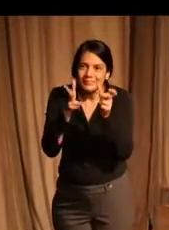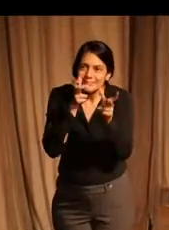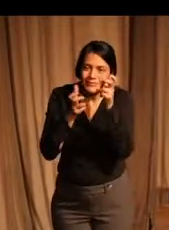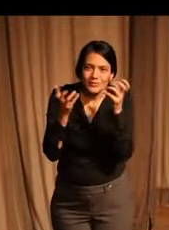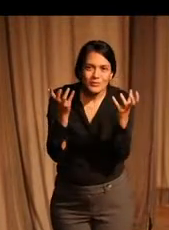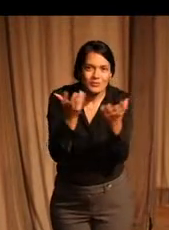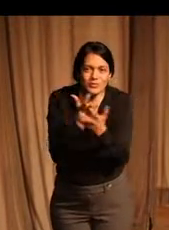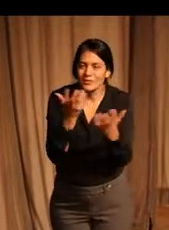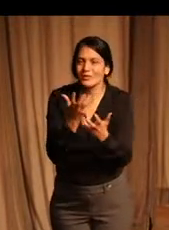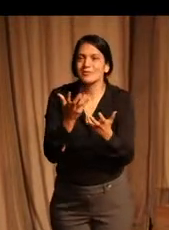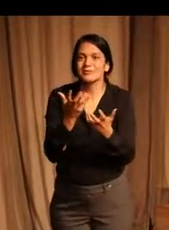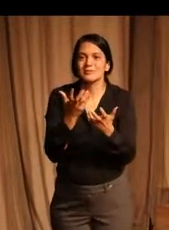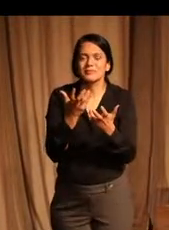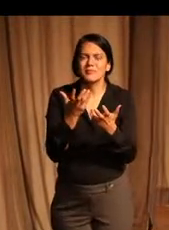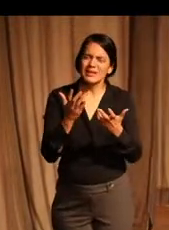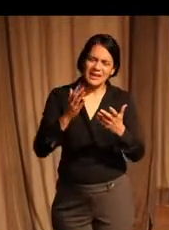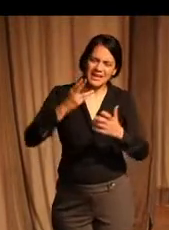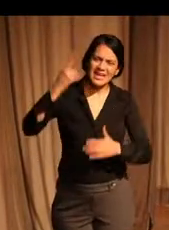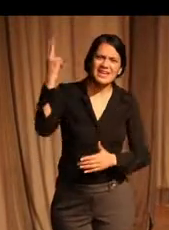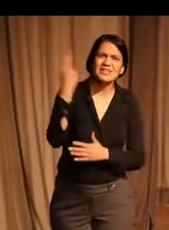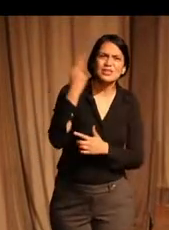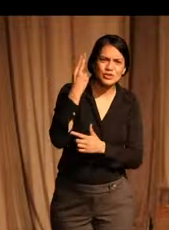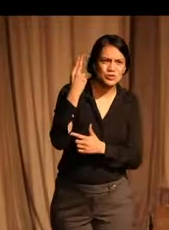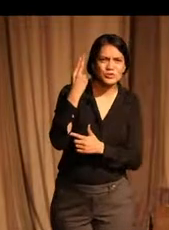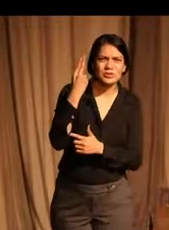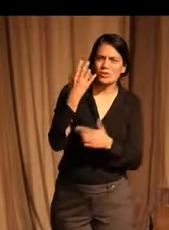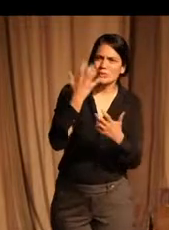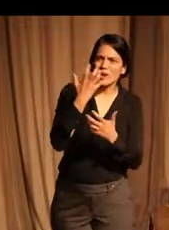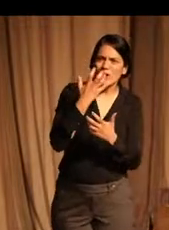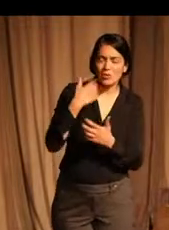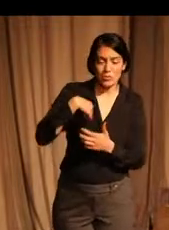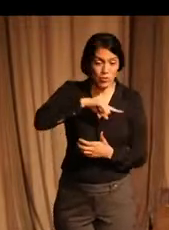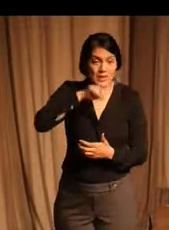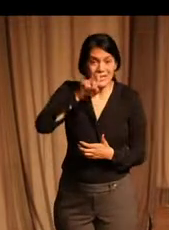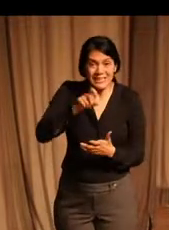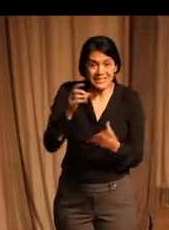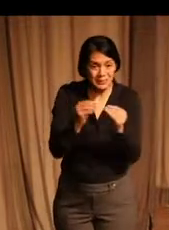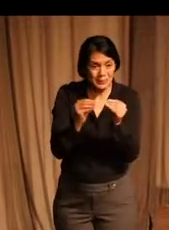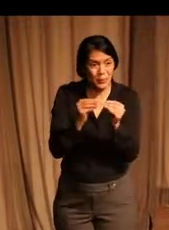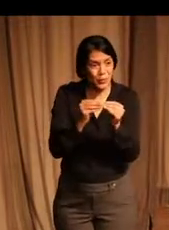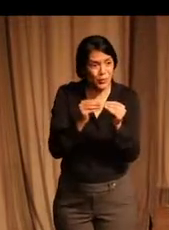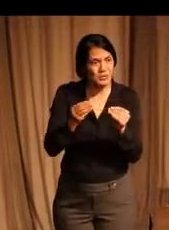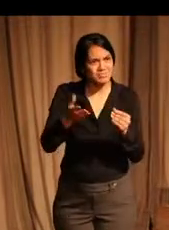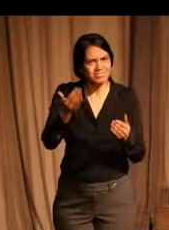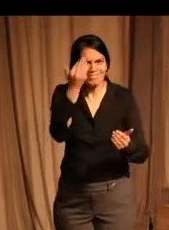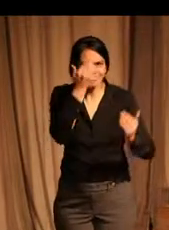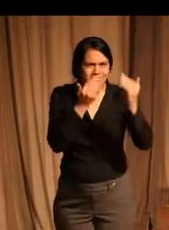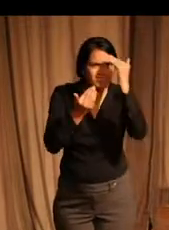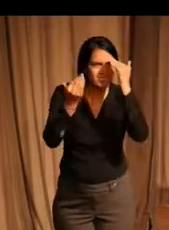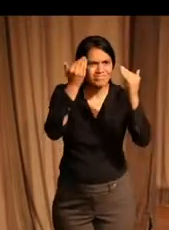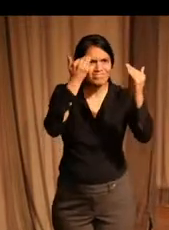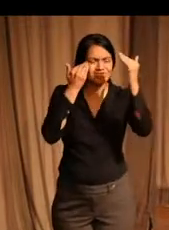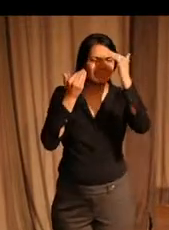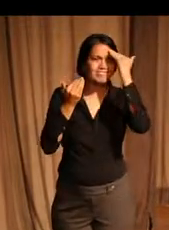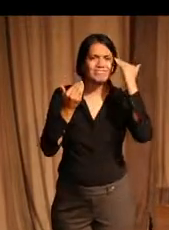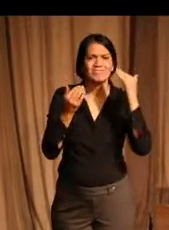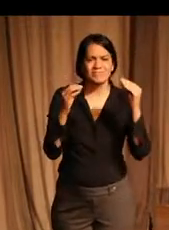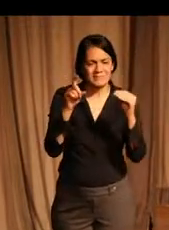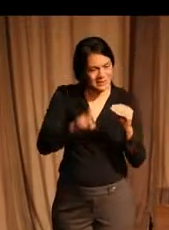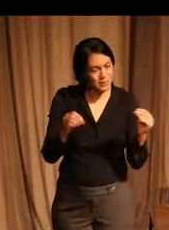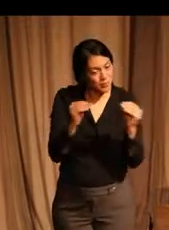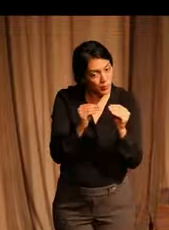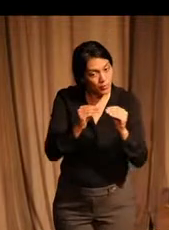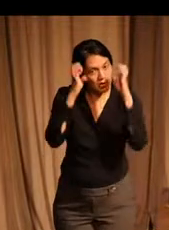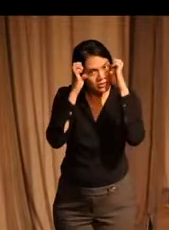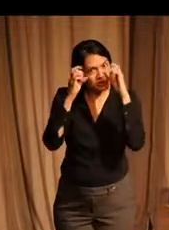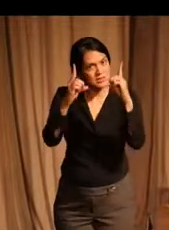the centrality of history, right? In us knowing ourselves and us understanding this moment that we find ourselves